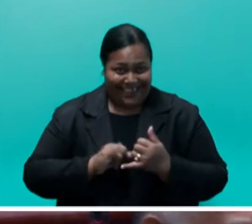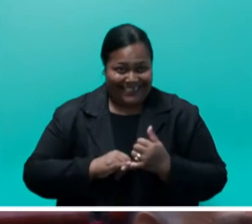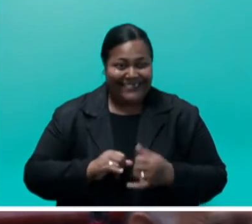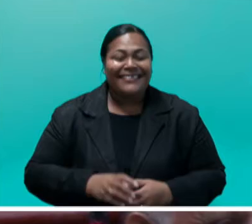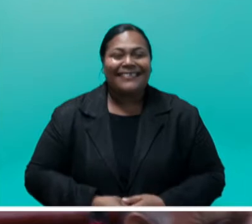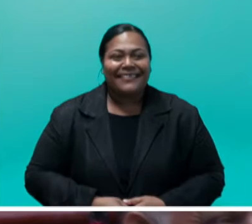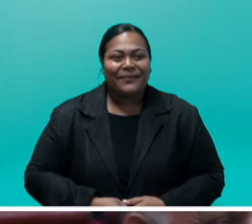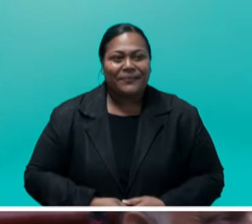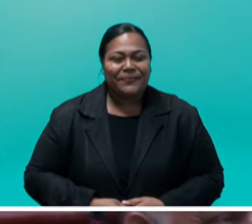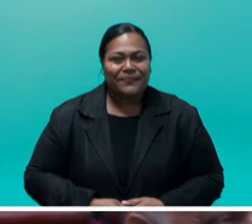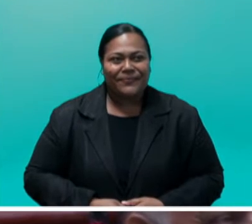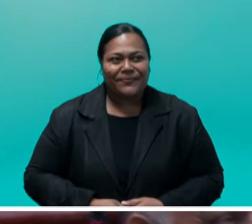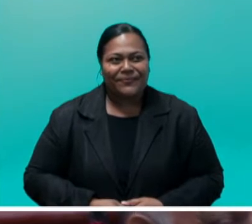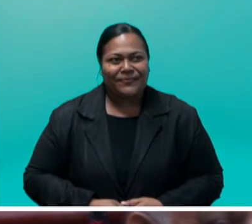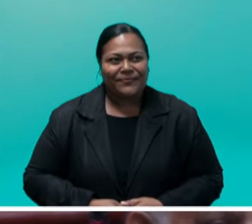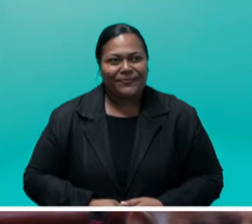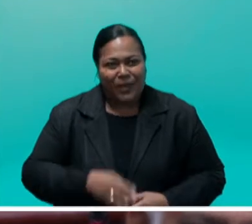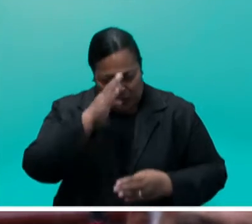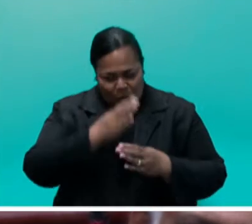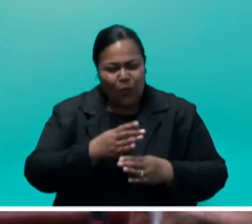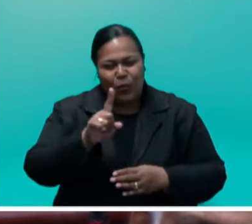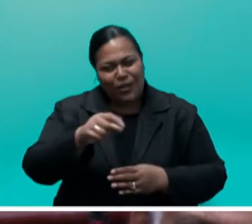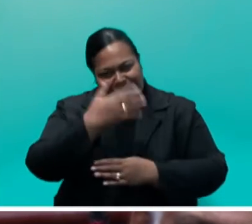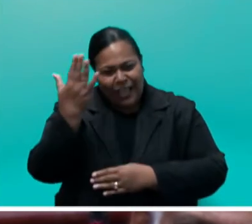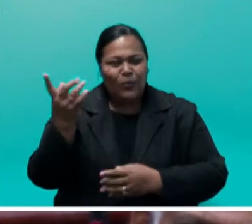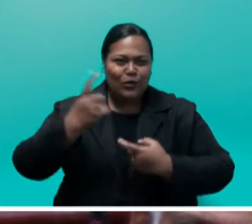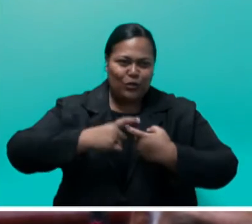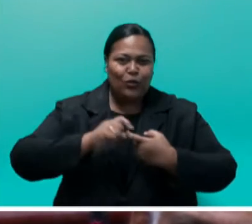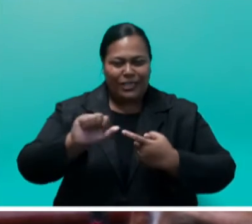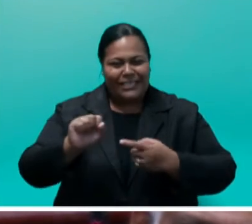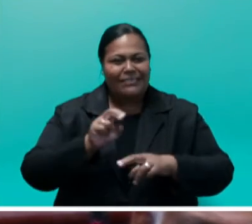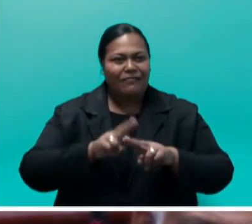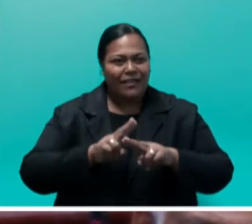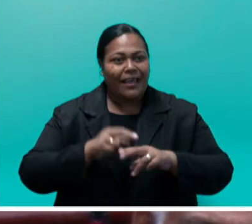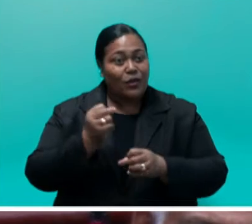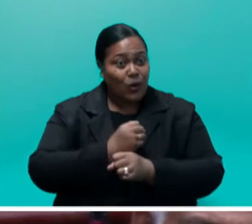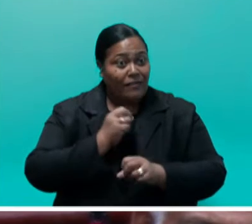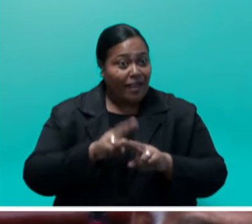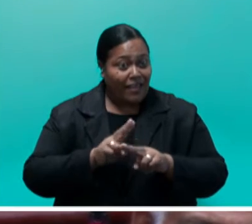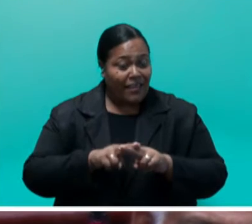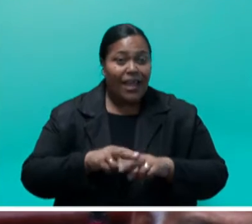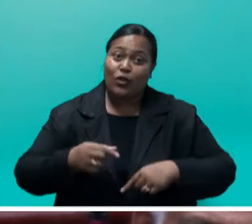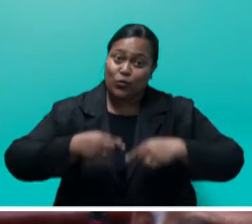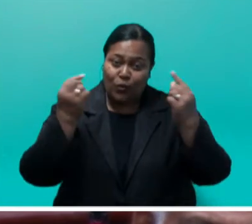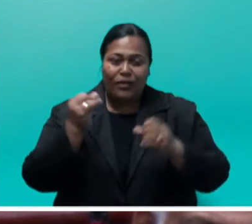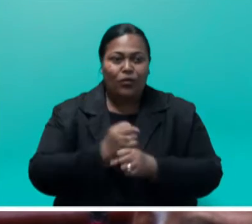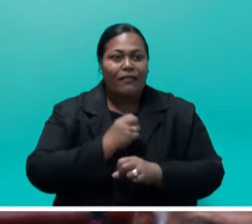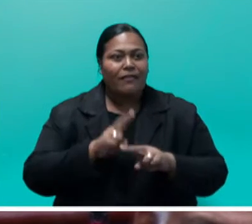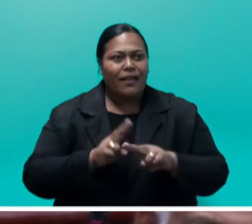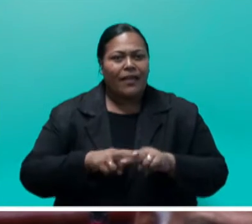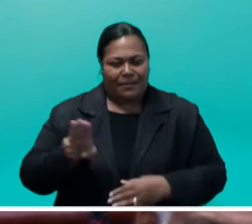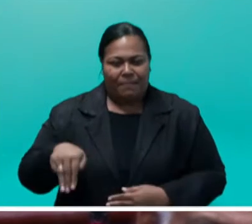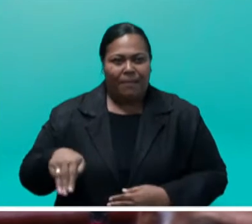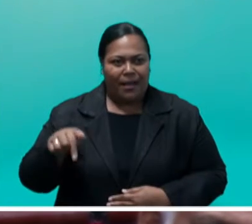And that he will one day join his father, his grandfather, and his great-grandfather as a